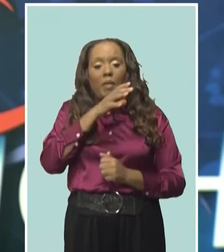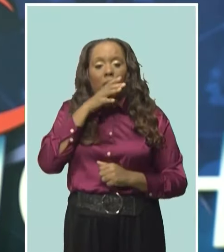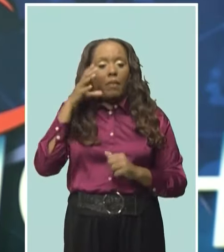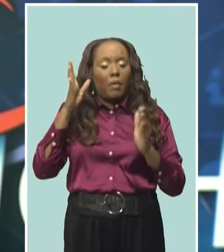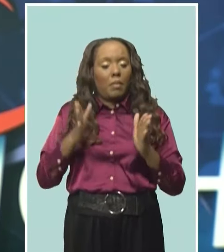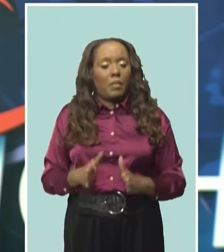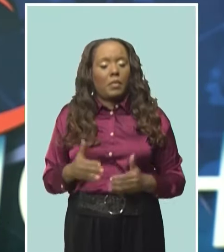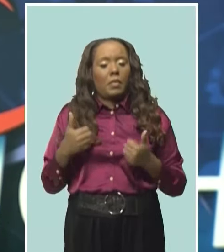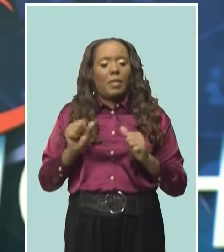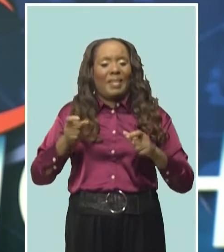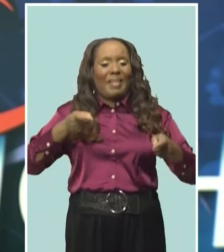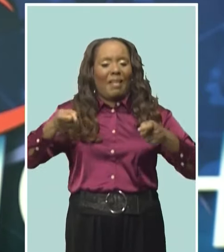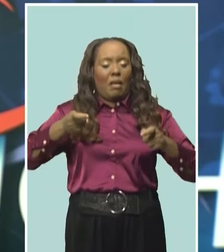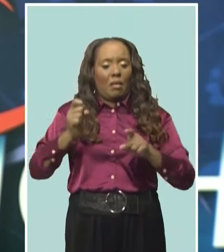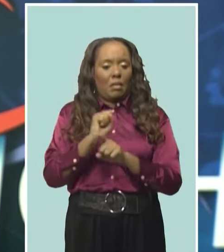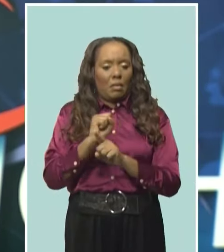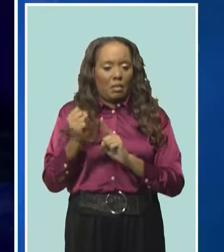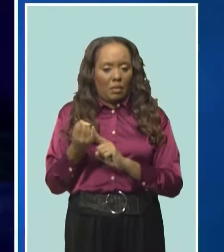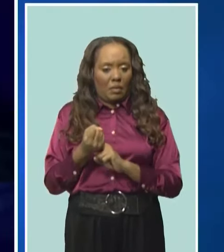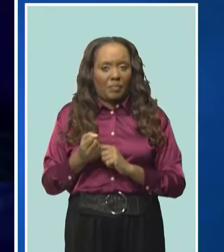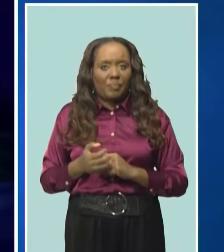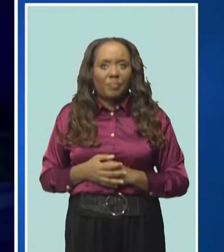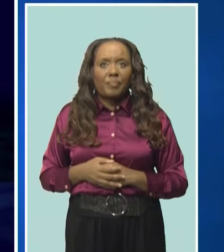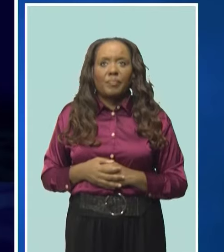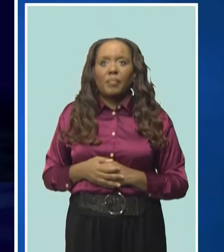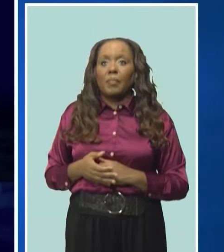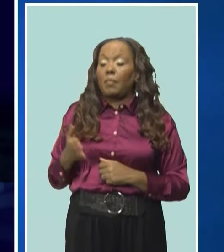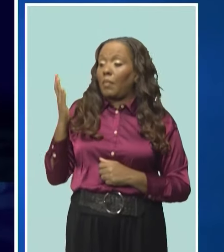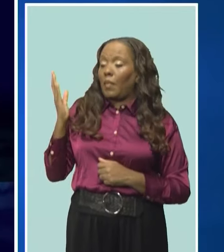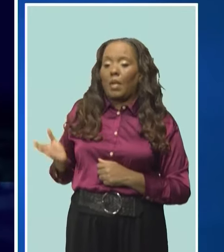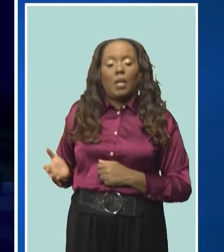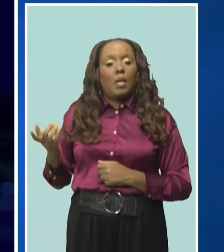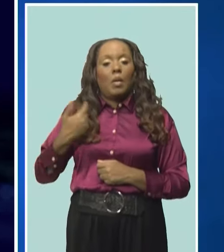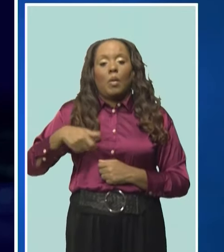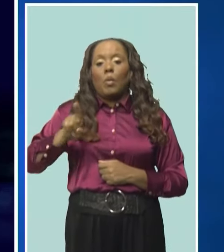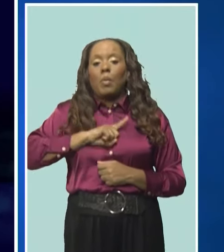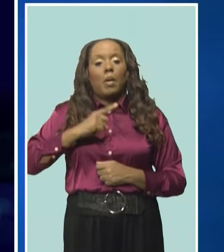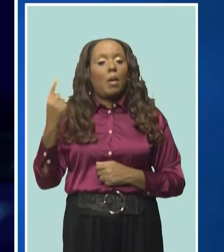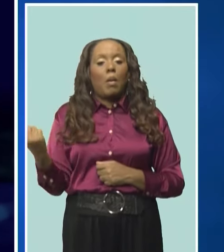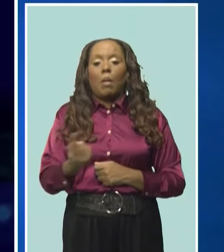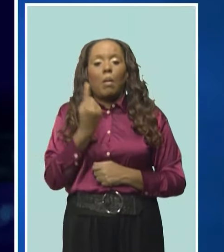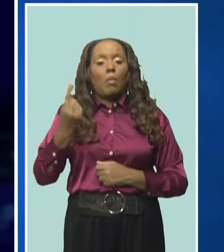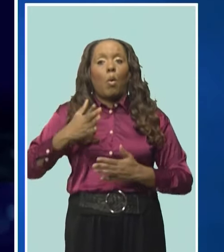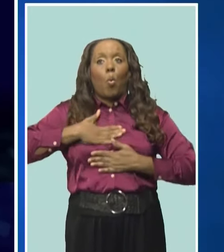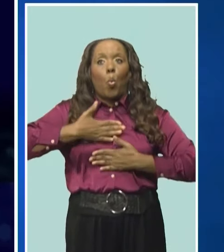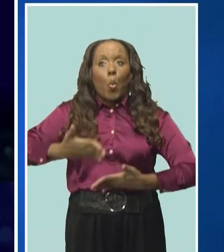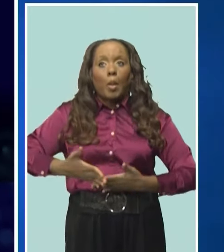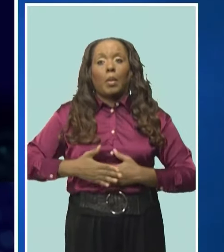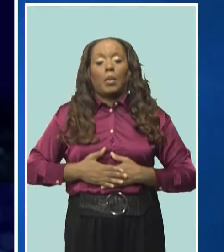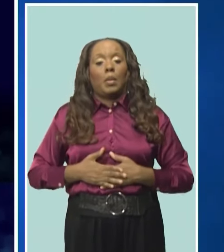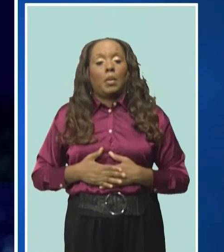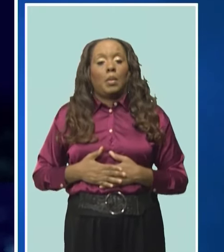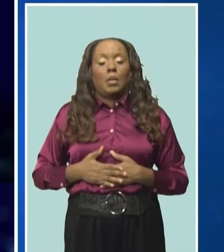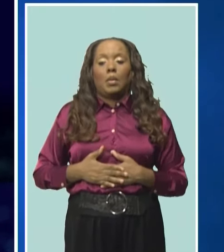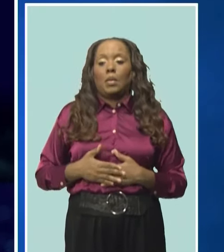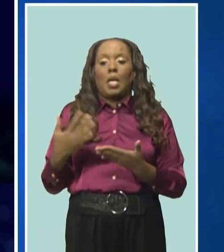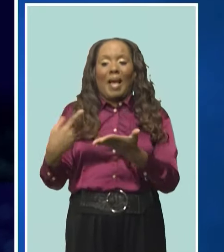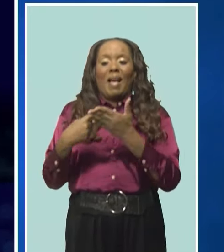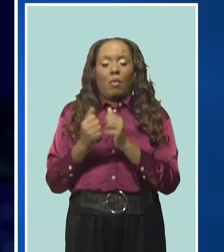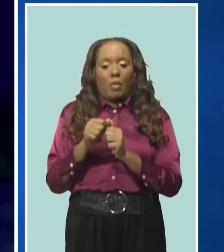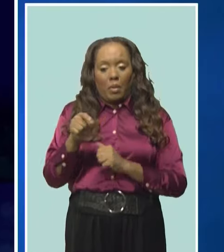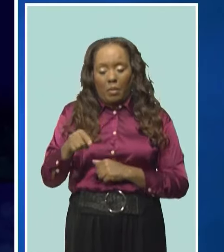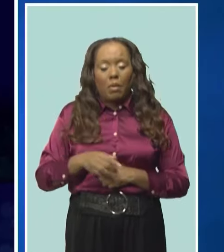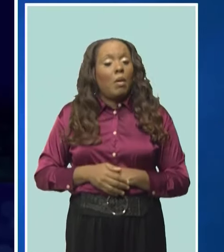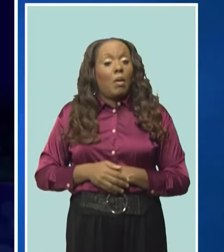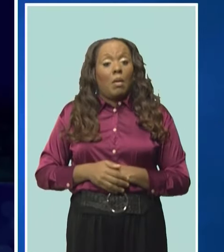handle of the situation. Our lines are always open. We take calls, but what I can say, we don't only depend on the farmers to